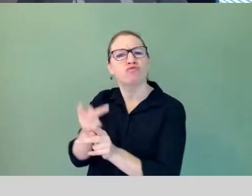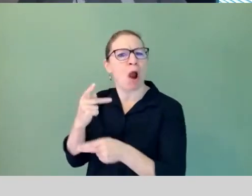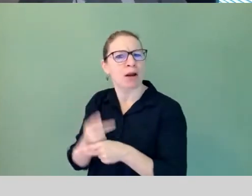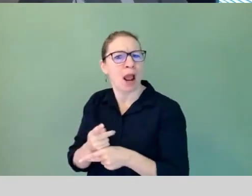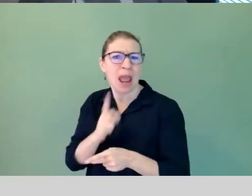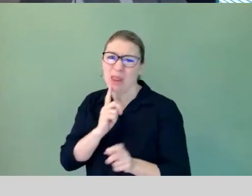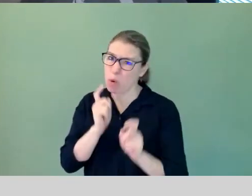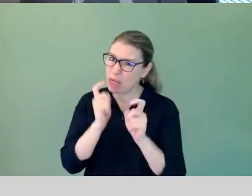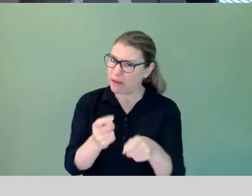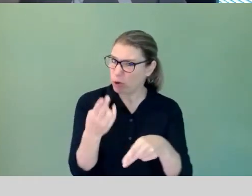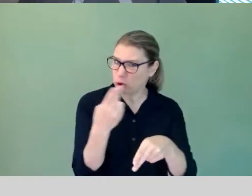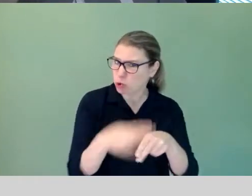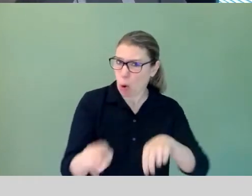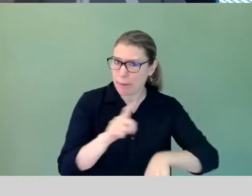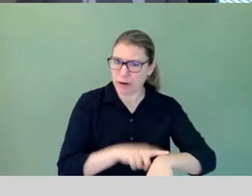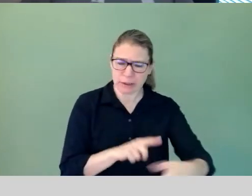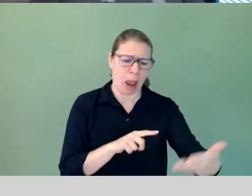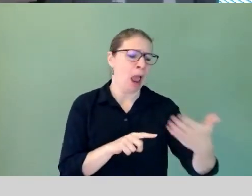out what is going on.